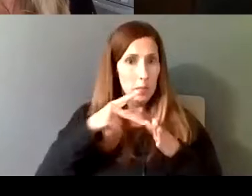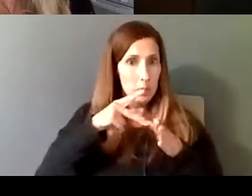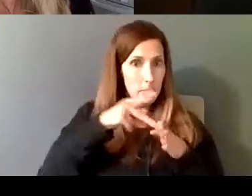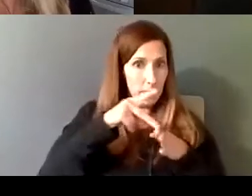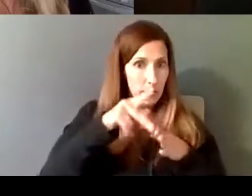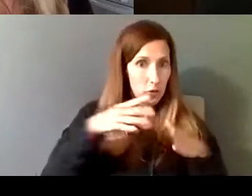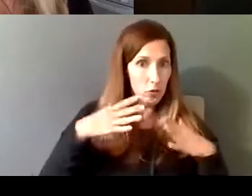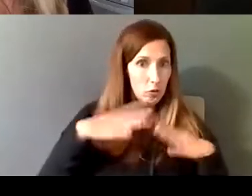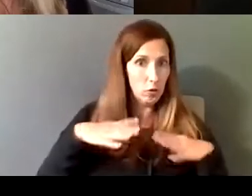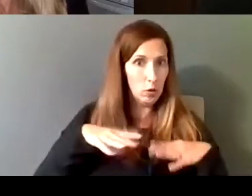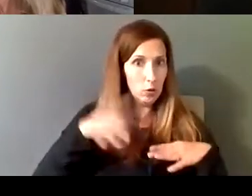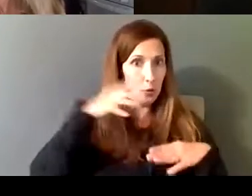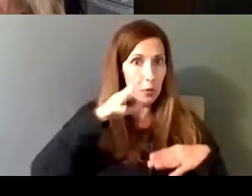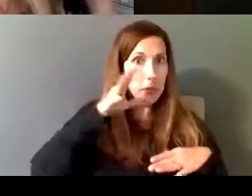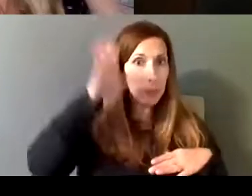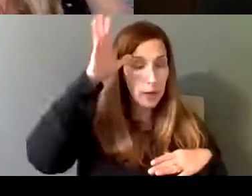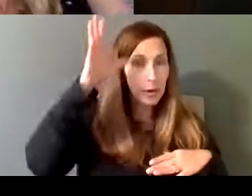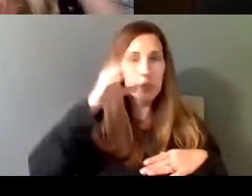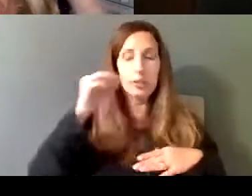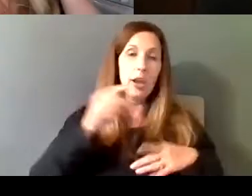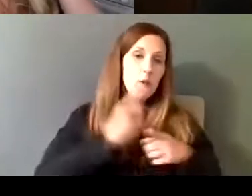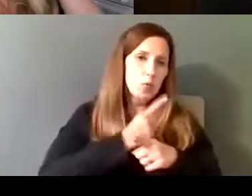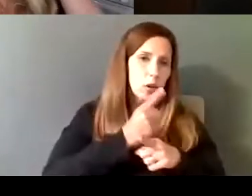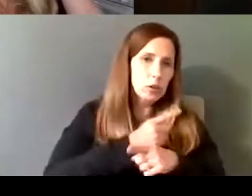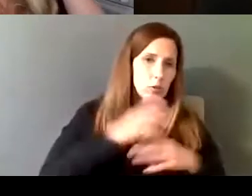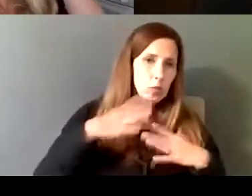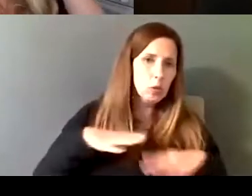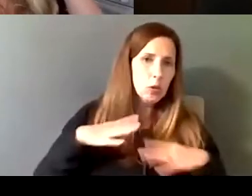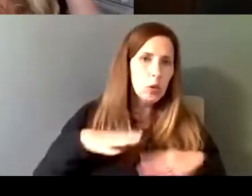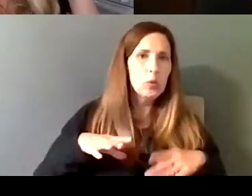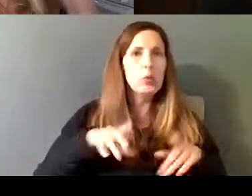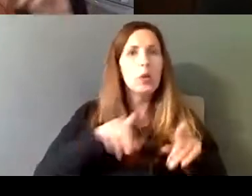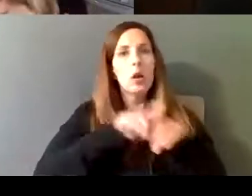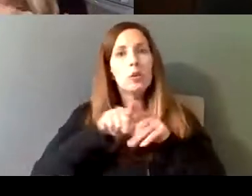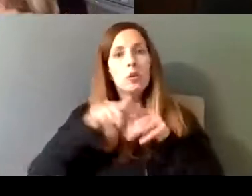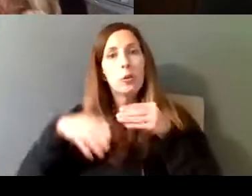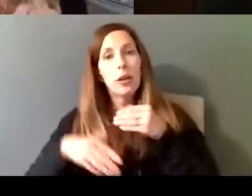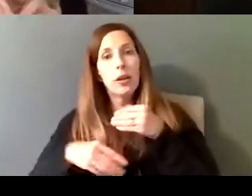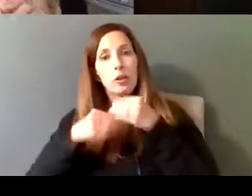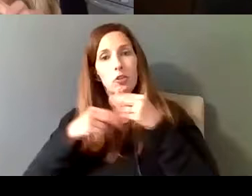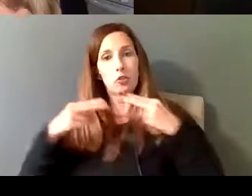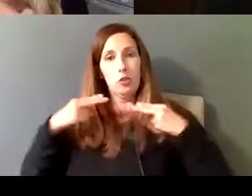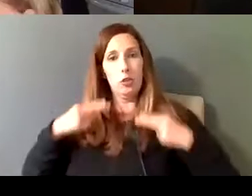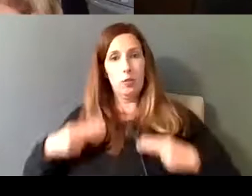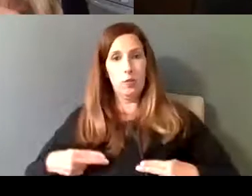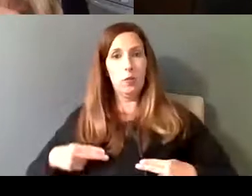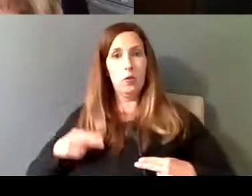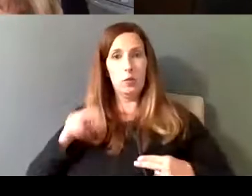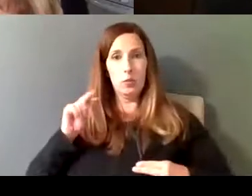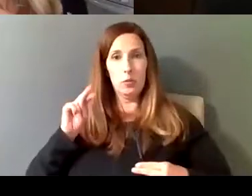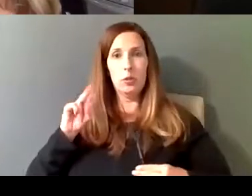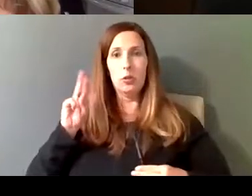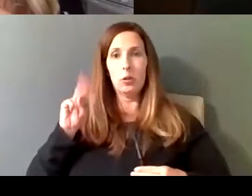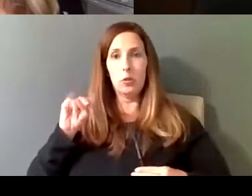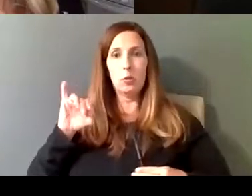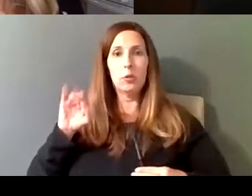parents and regular clothes for parents, in addition to extra uniforms for kids. That can be a barrier too.